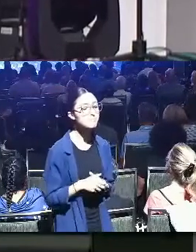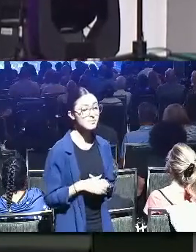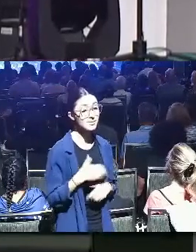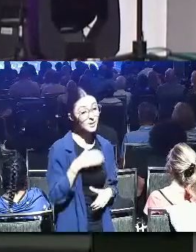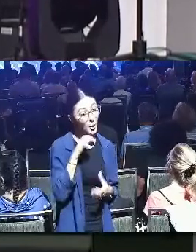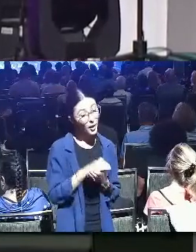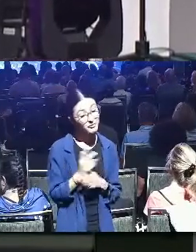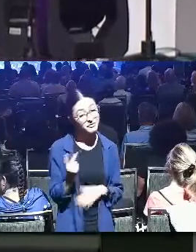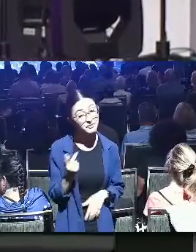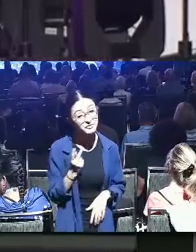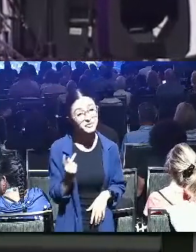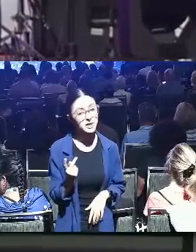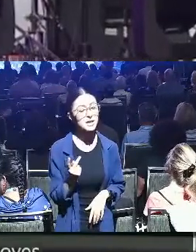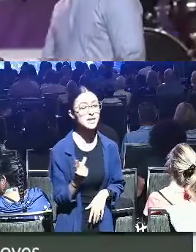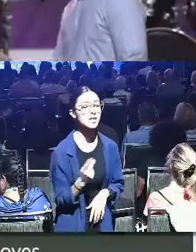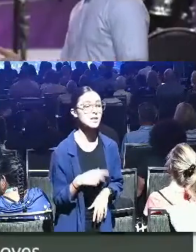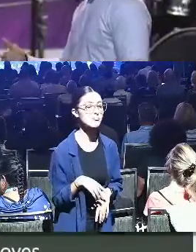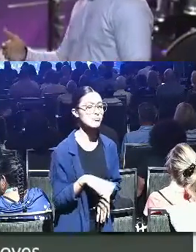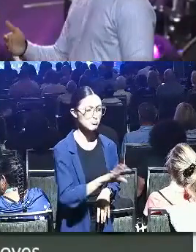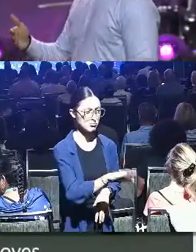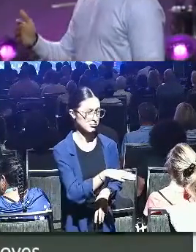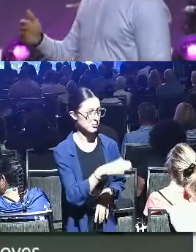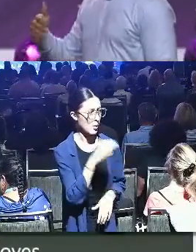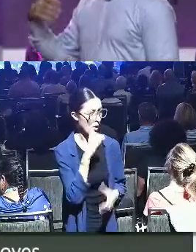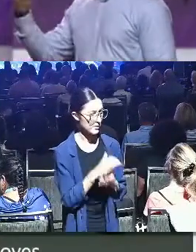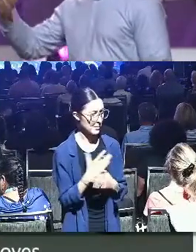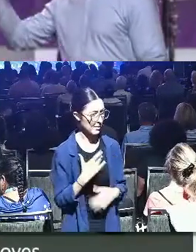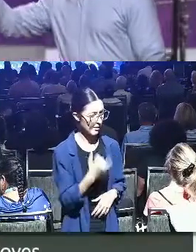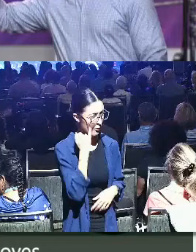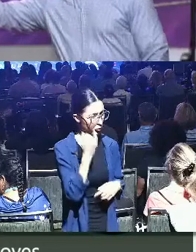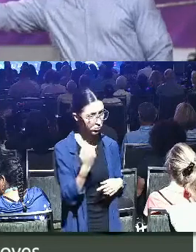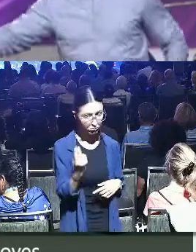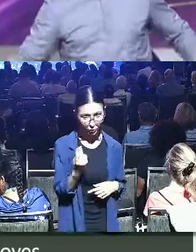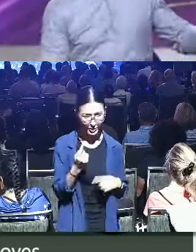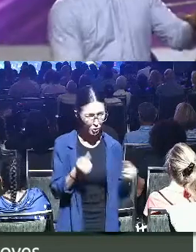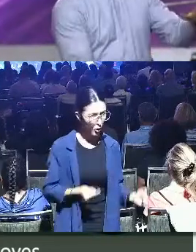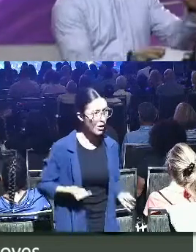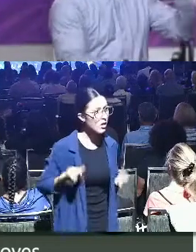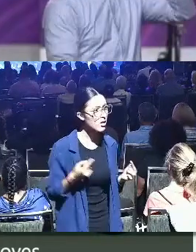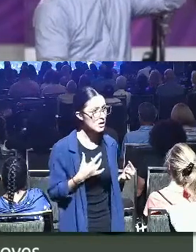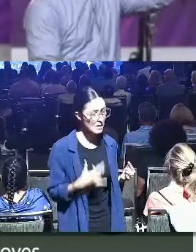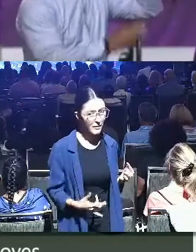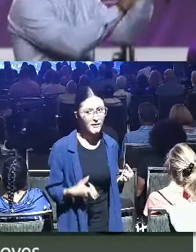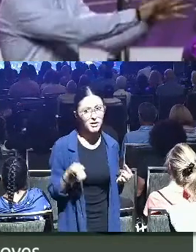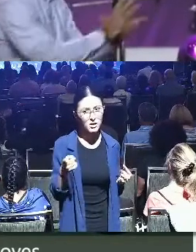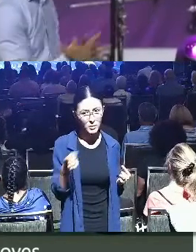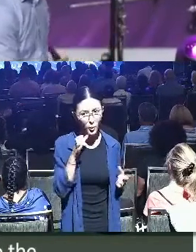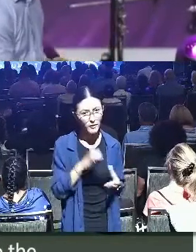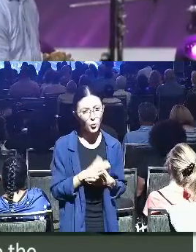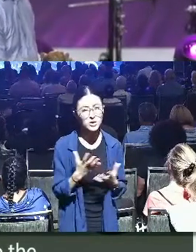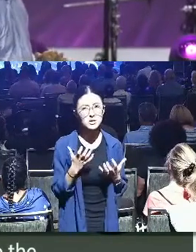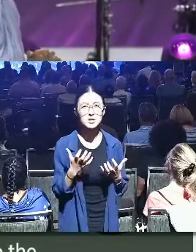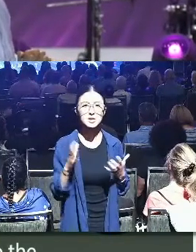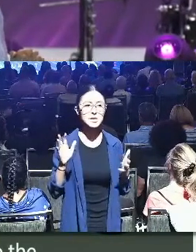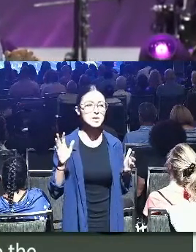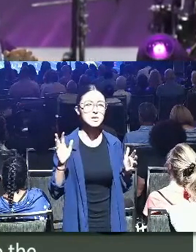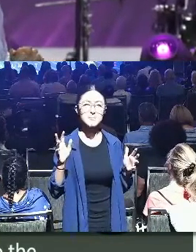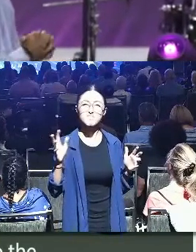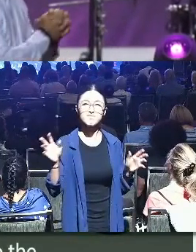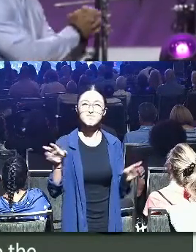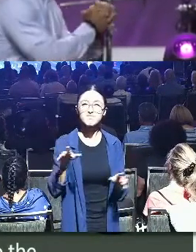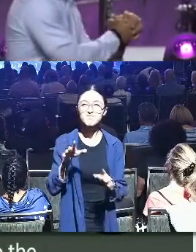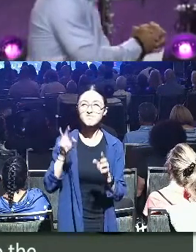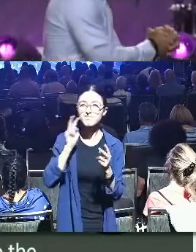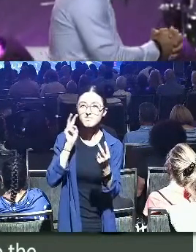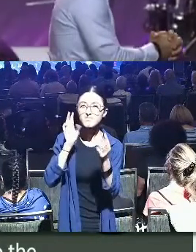thing she loves to do. If we're going through a hard time, she wants to turn to the abundant nature of God for whatever that particular thing is.